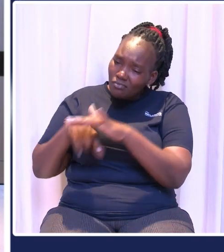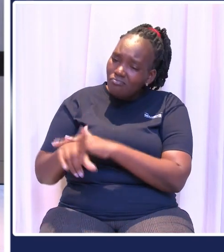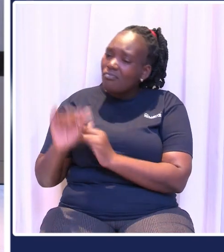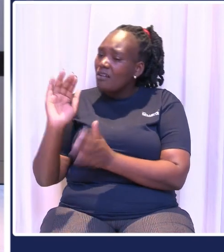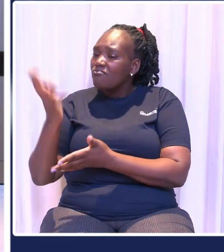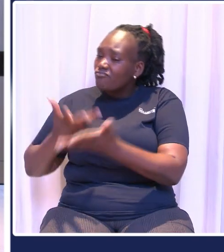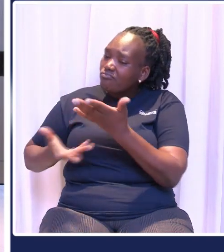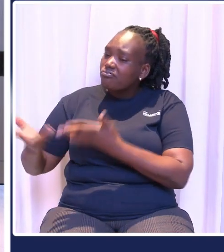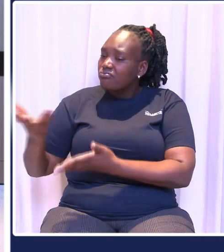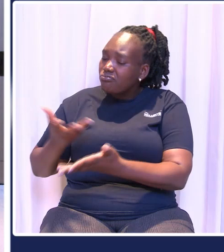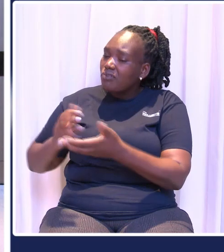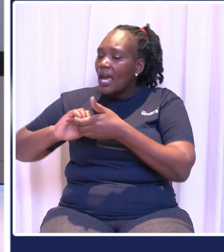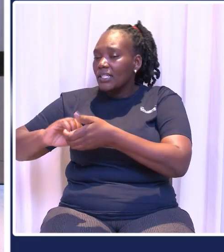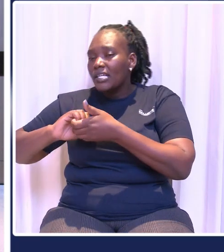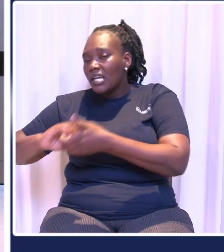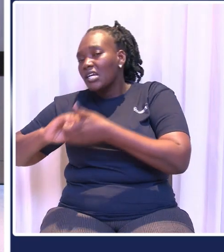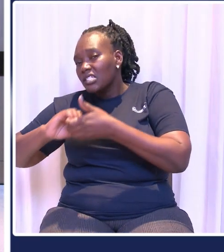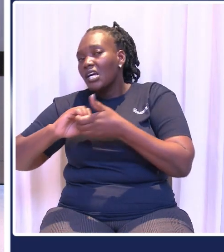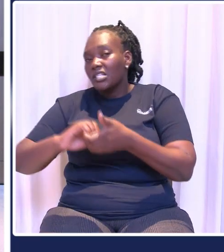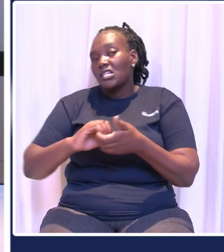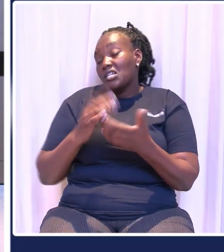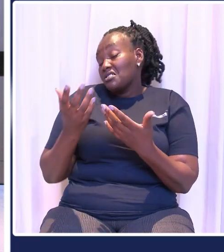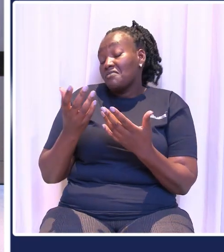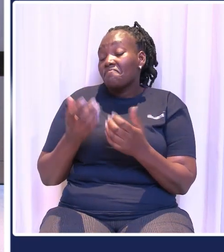can engage, and never give up.